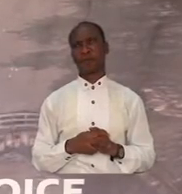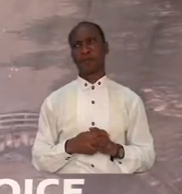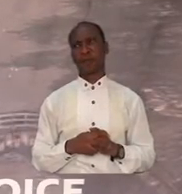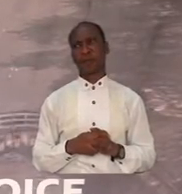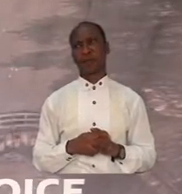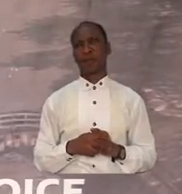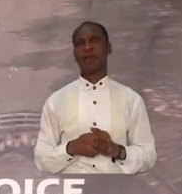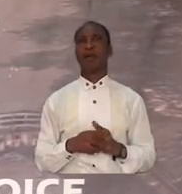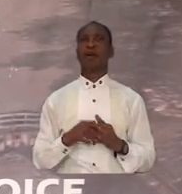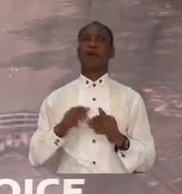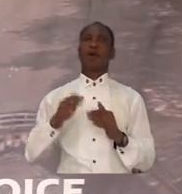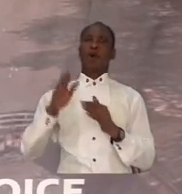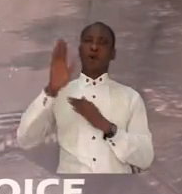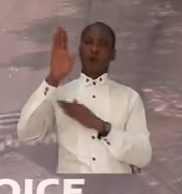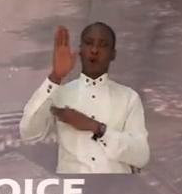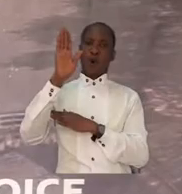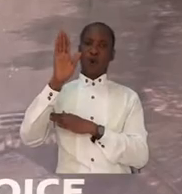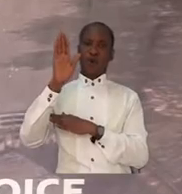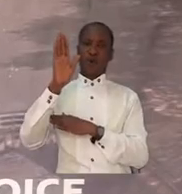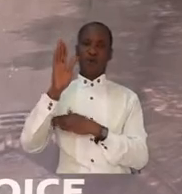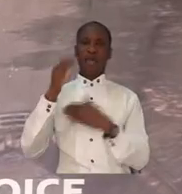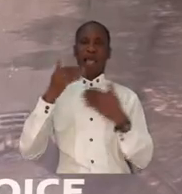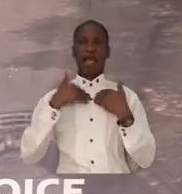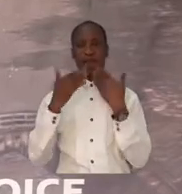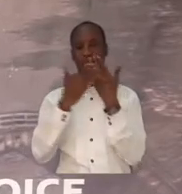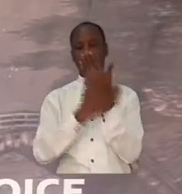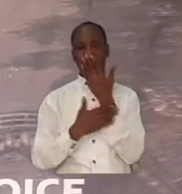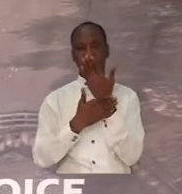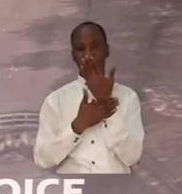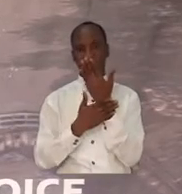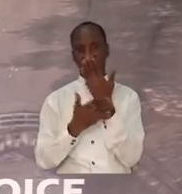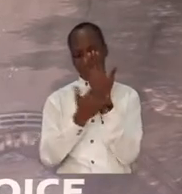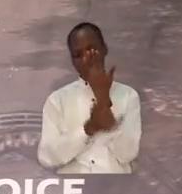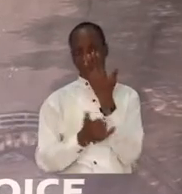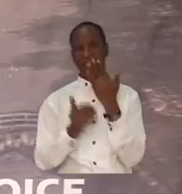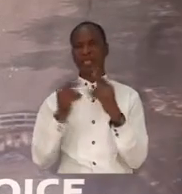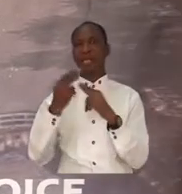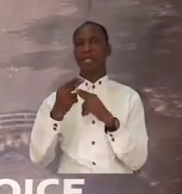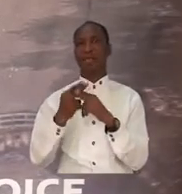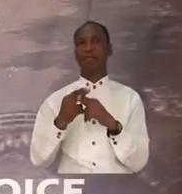onyankopon man Israel na akoba se